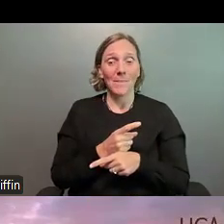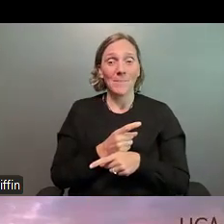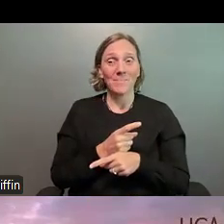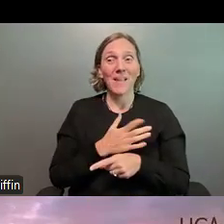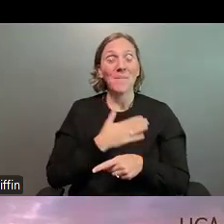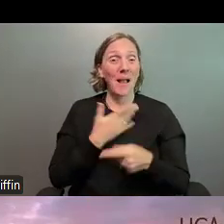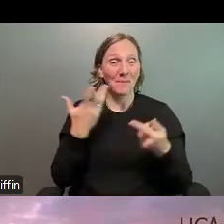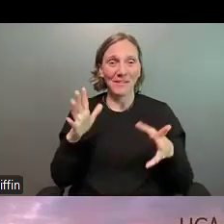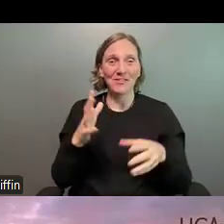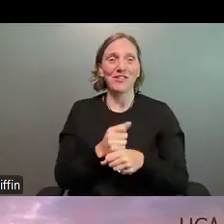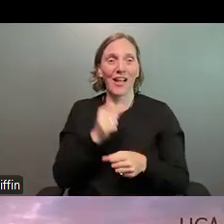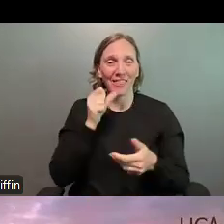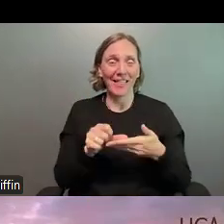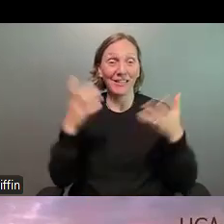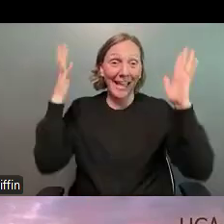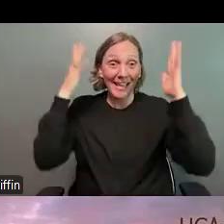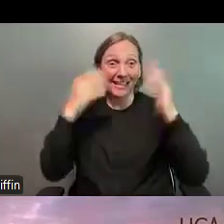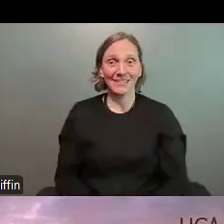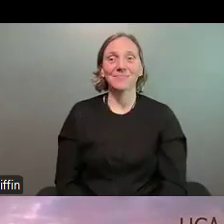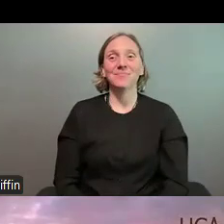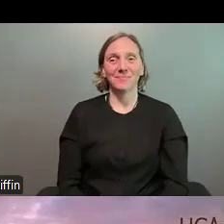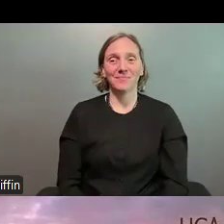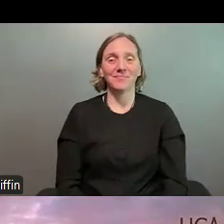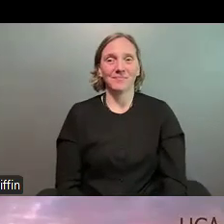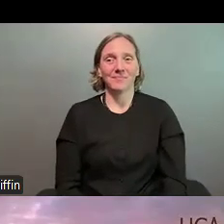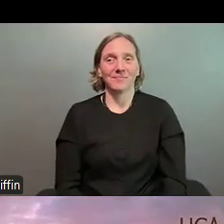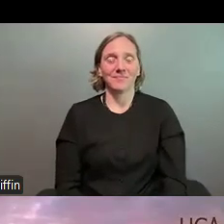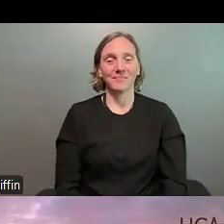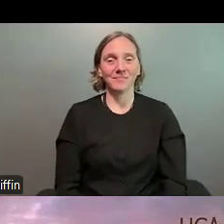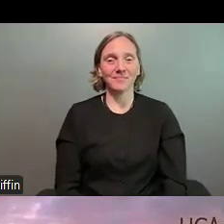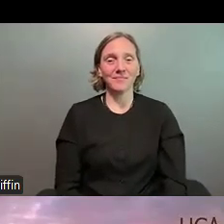received that letter. Absolutely. Great news.